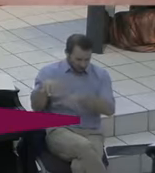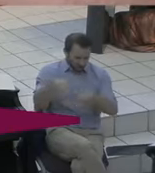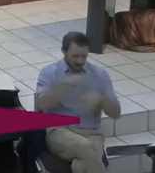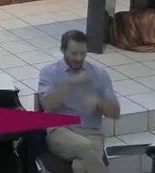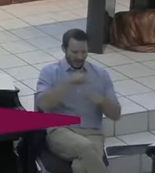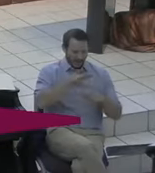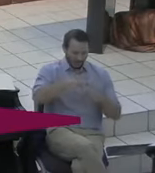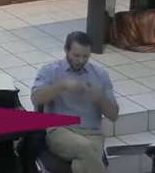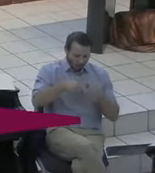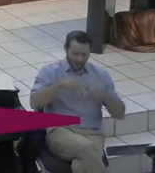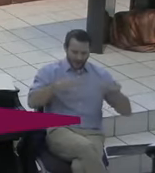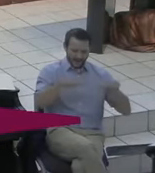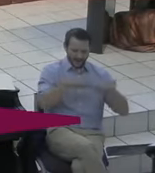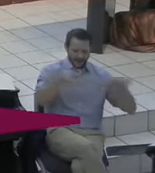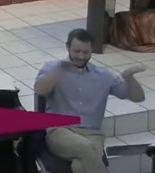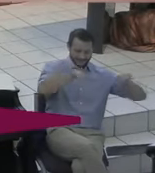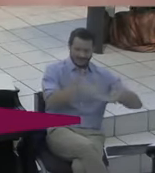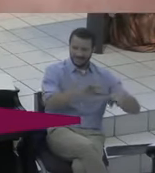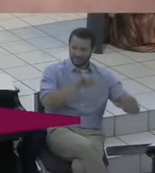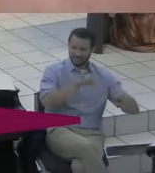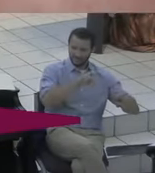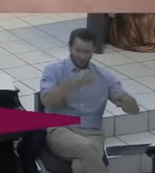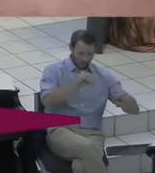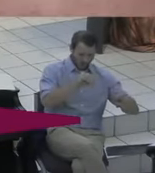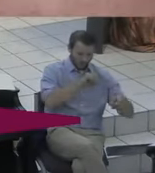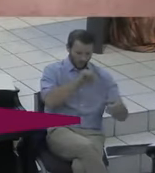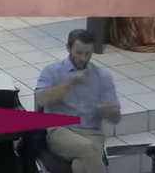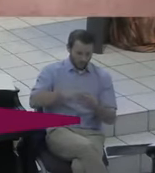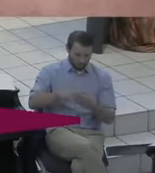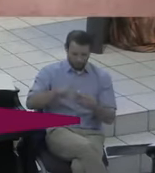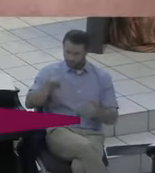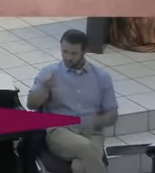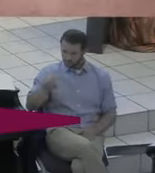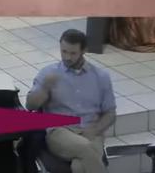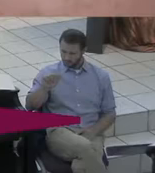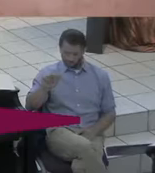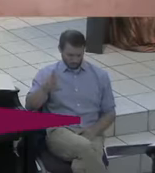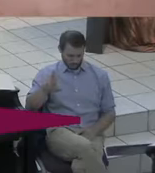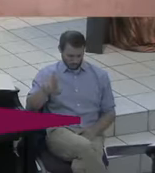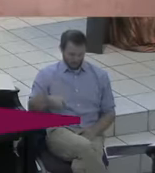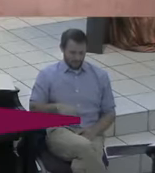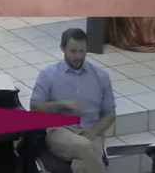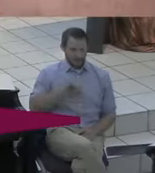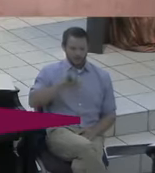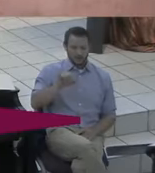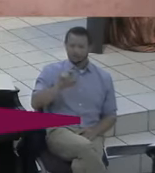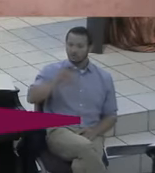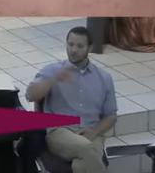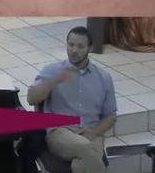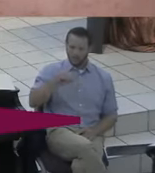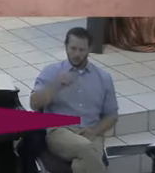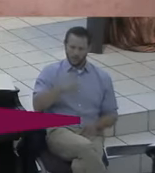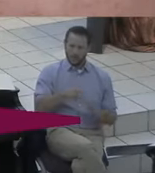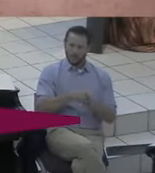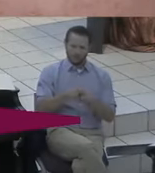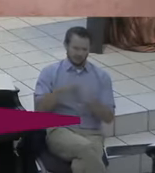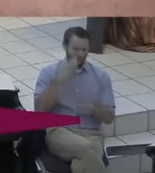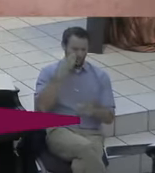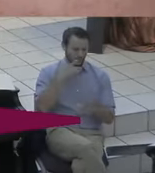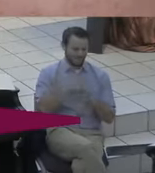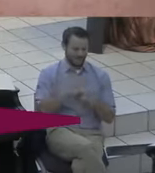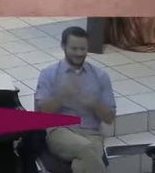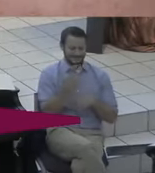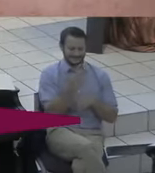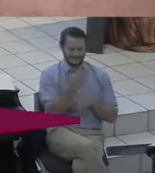of Jericho all the way to Zoar. Jericho was also known as the city of palm